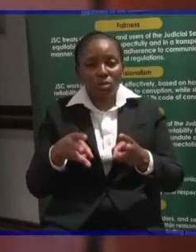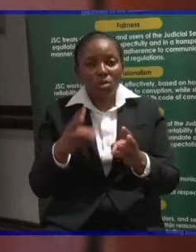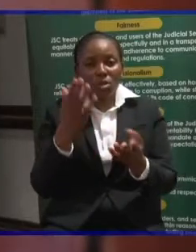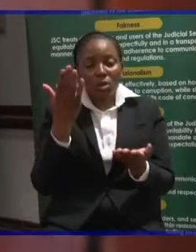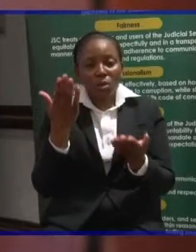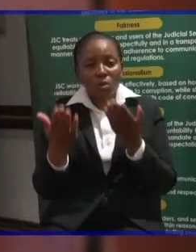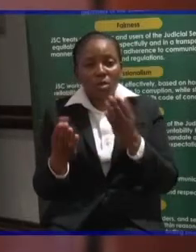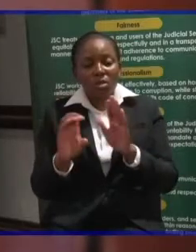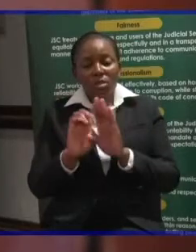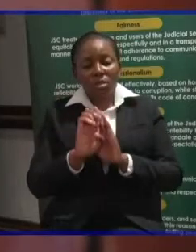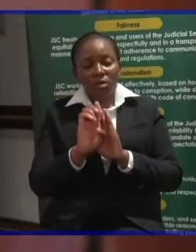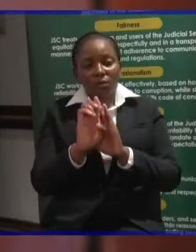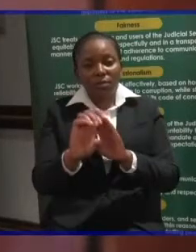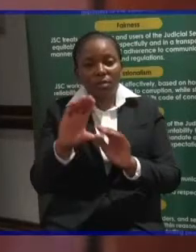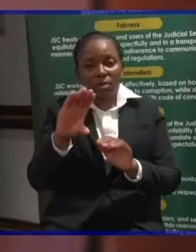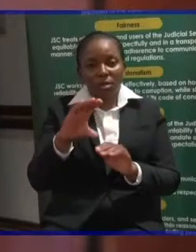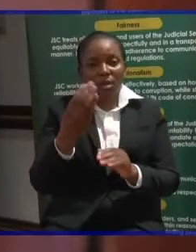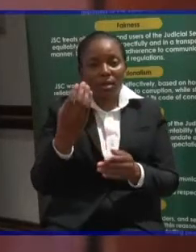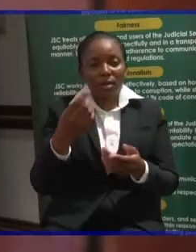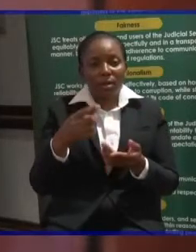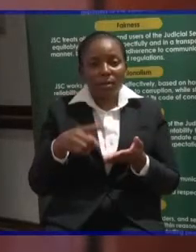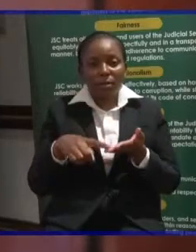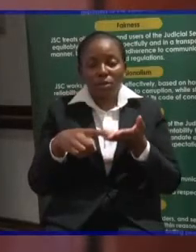can be adjusted,